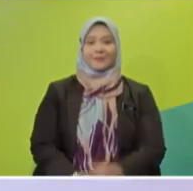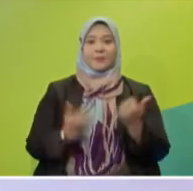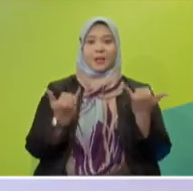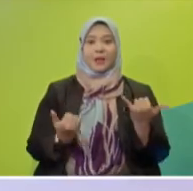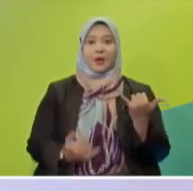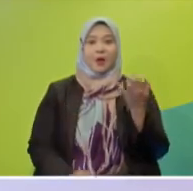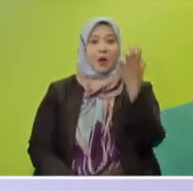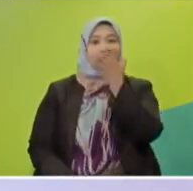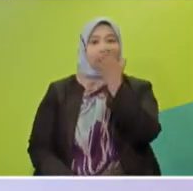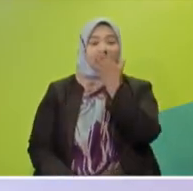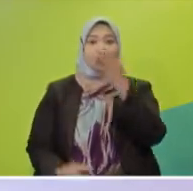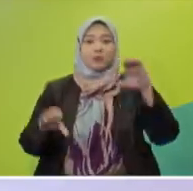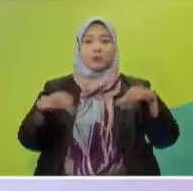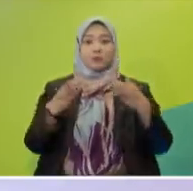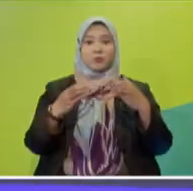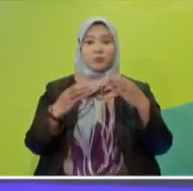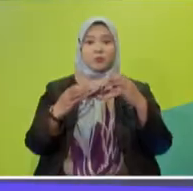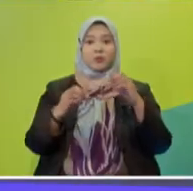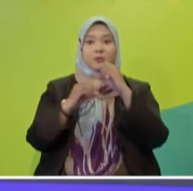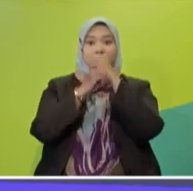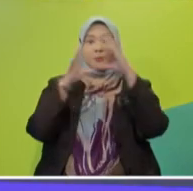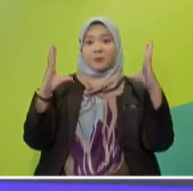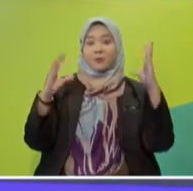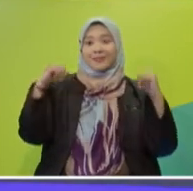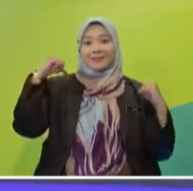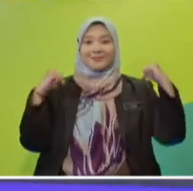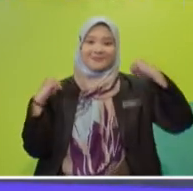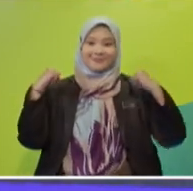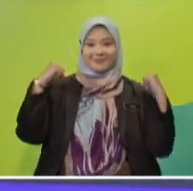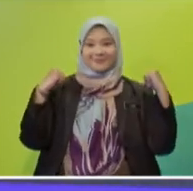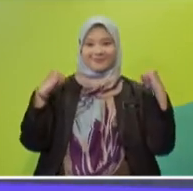I can't wait! There!